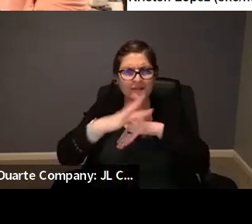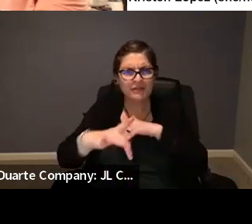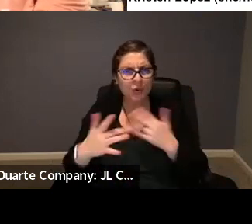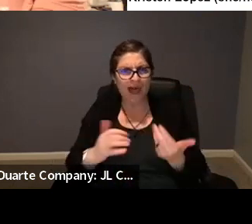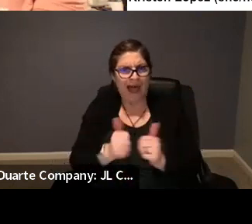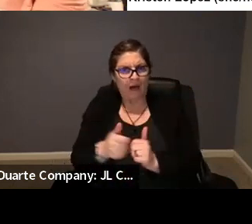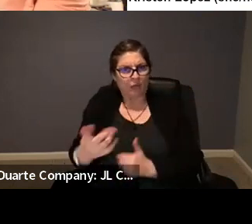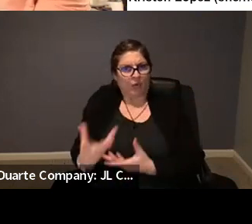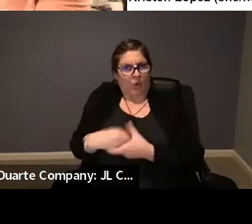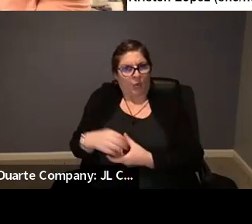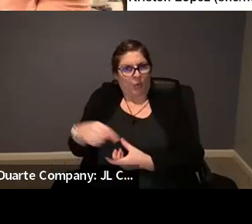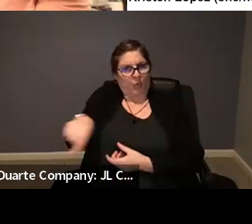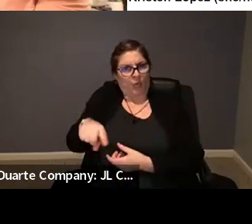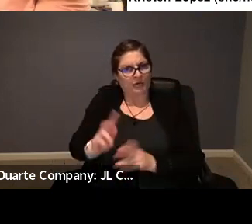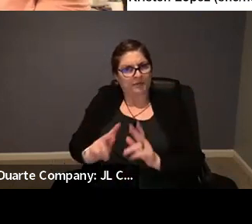them? And so I think